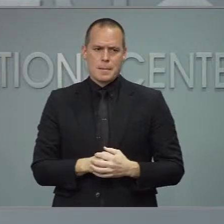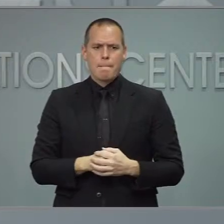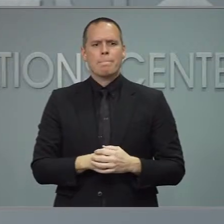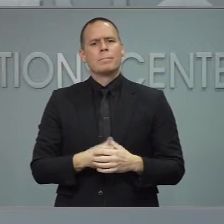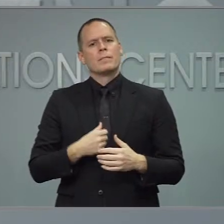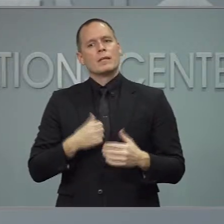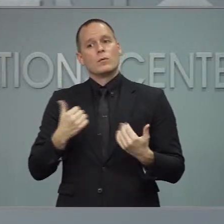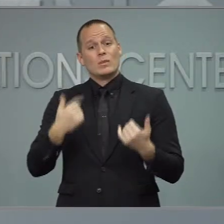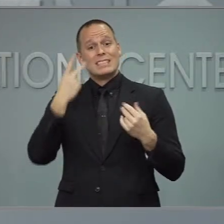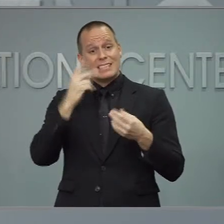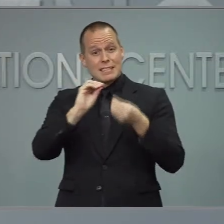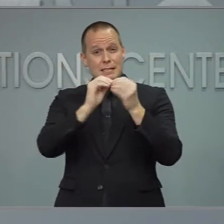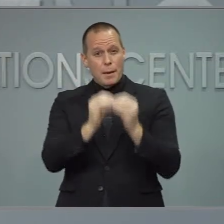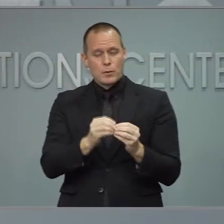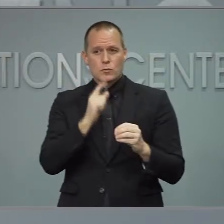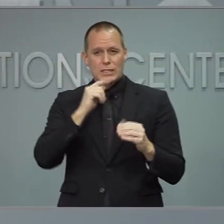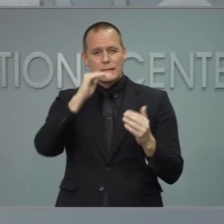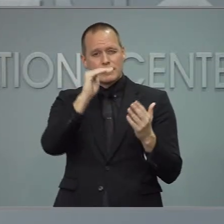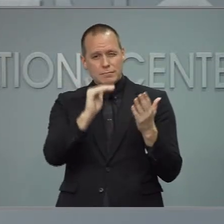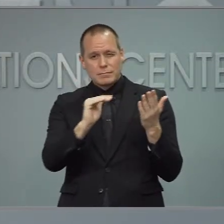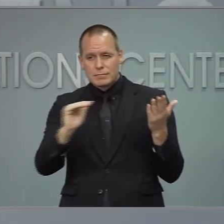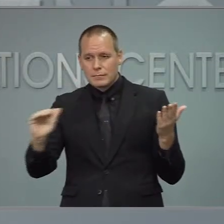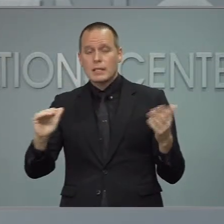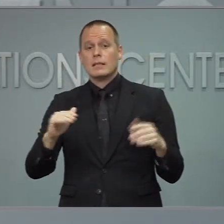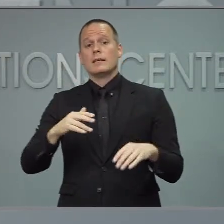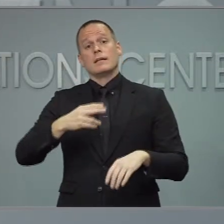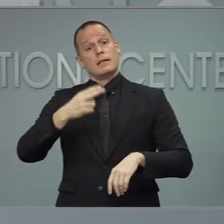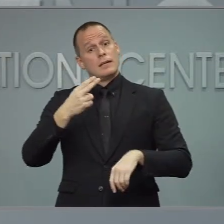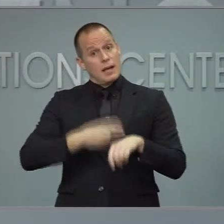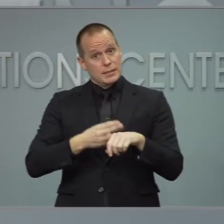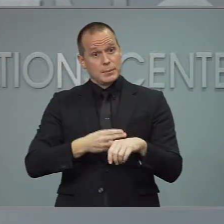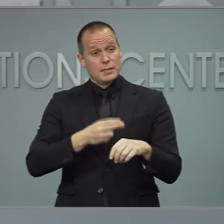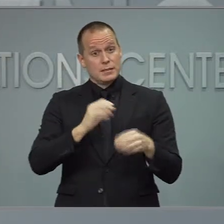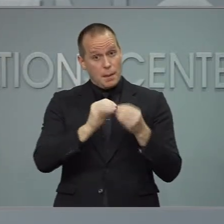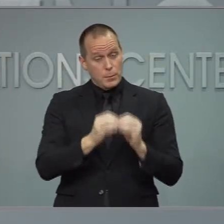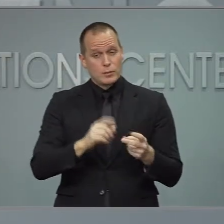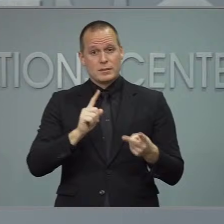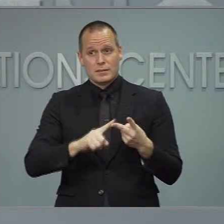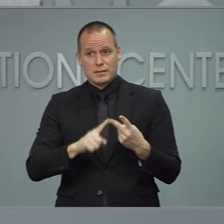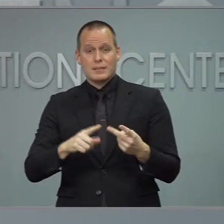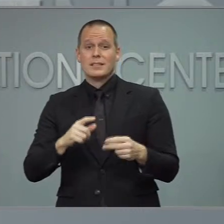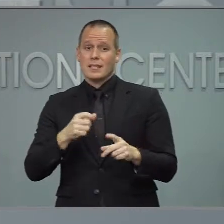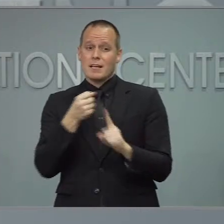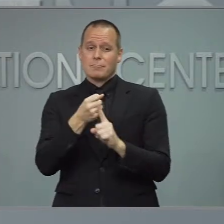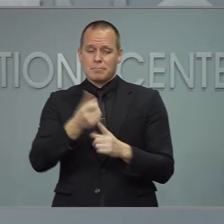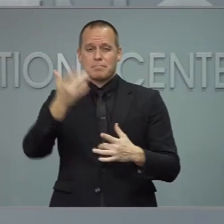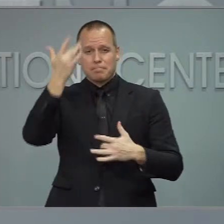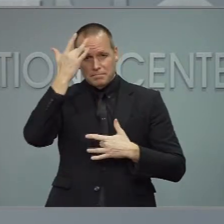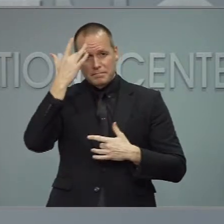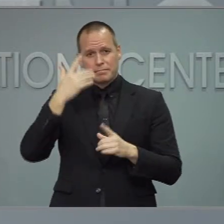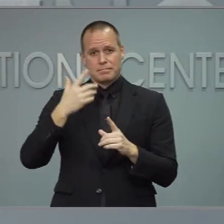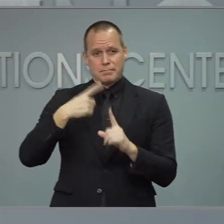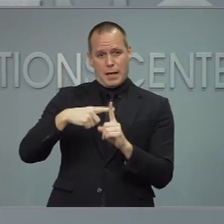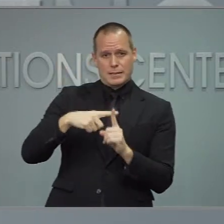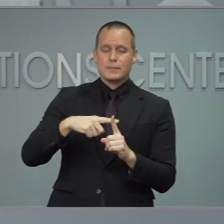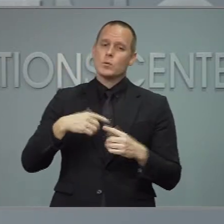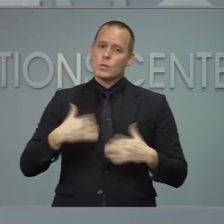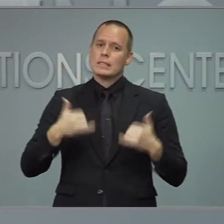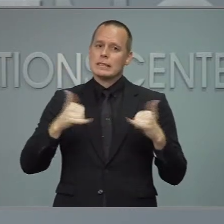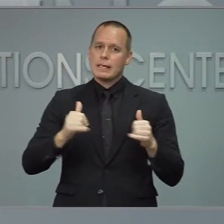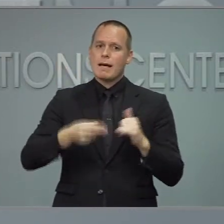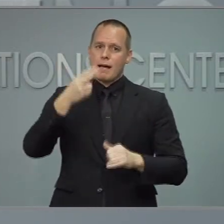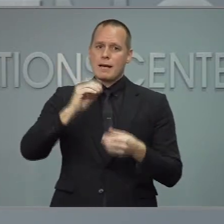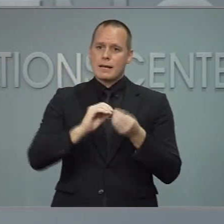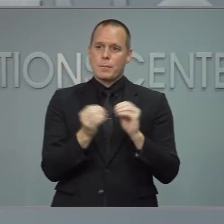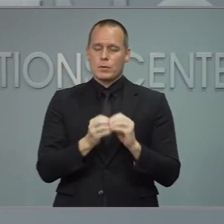right direction, cases and hospitalization numbers do remain elevated, and we still have work to do. With the introduction of new variants